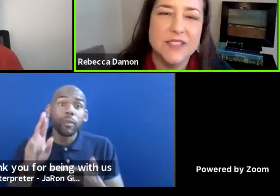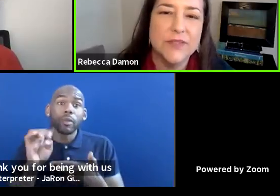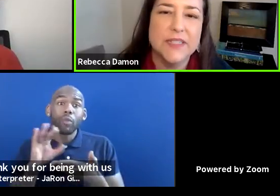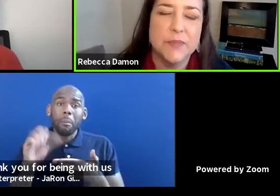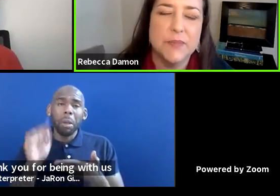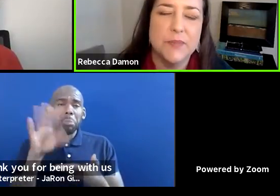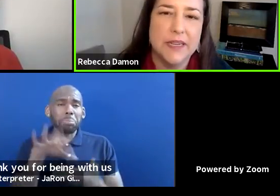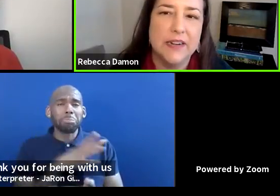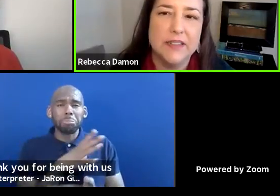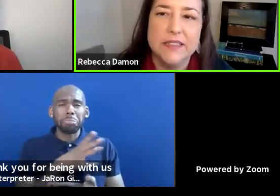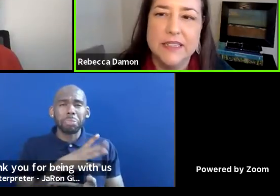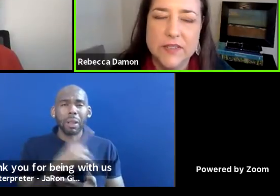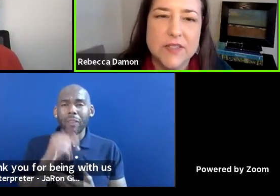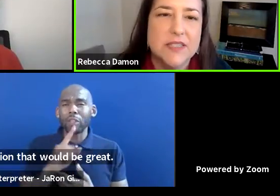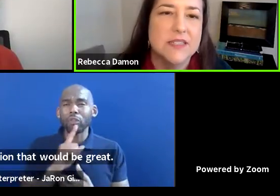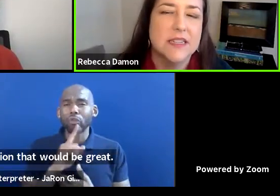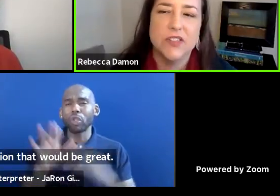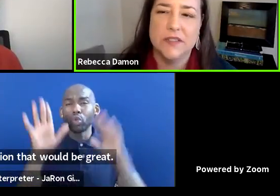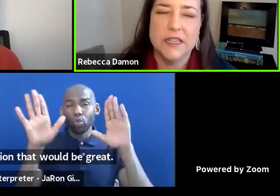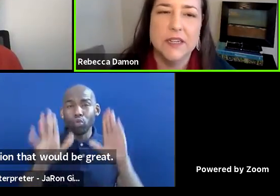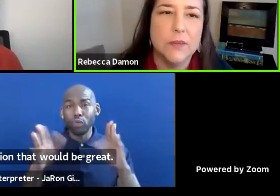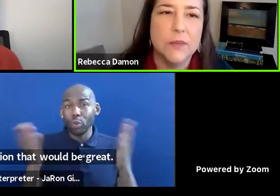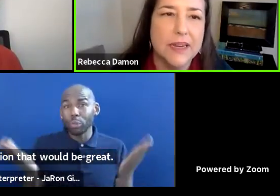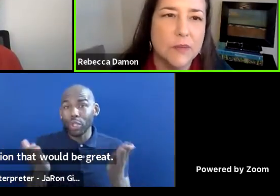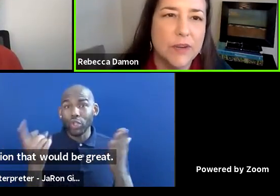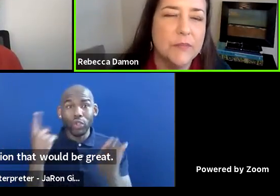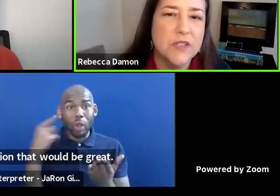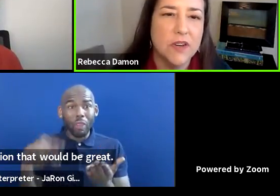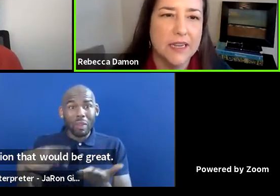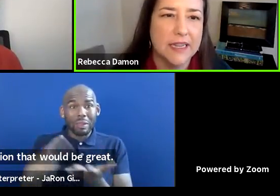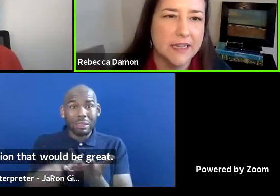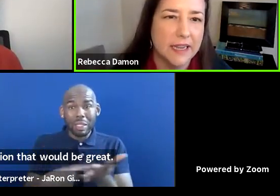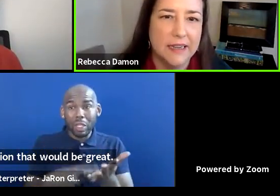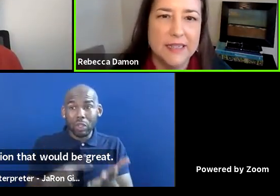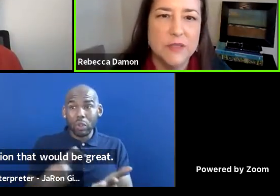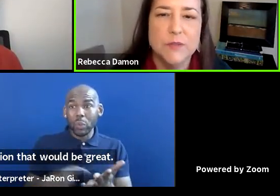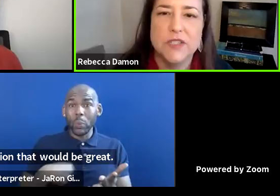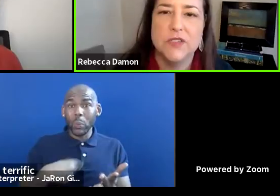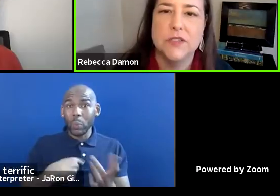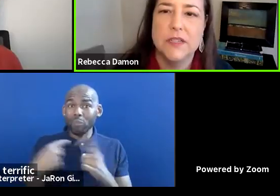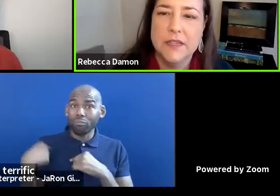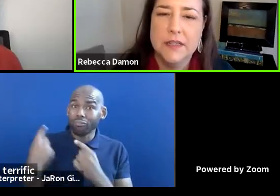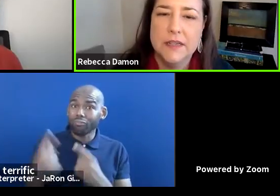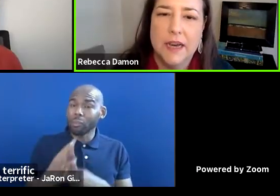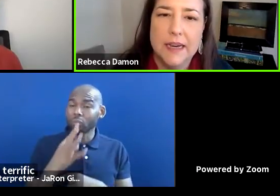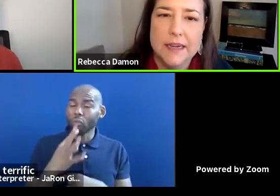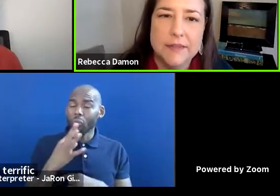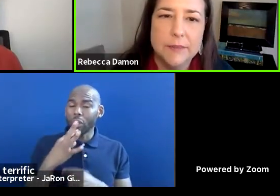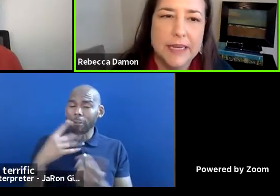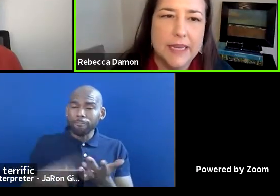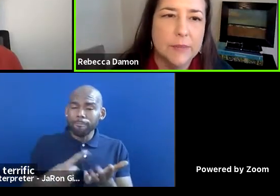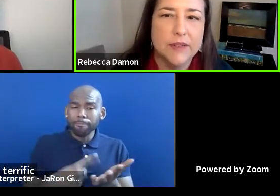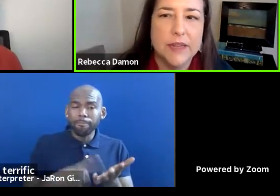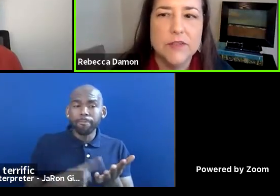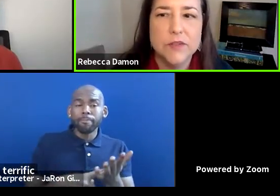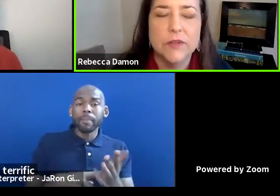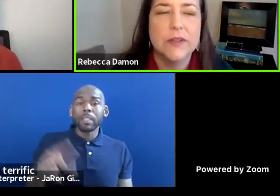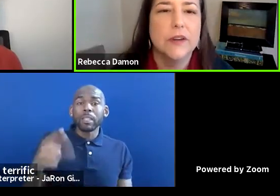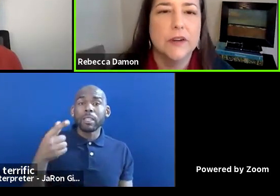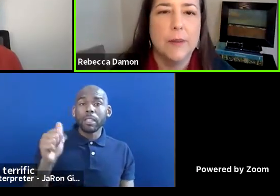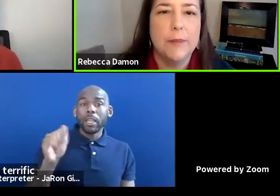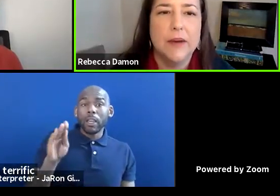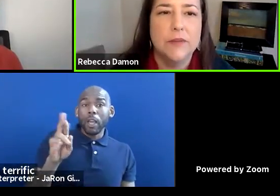It's terrific to be here and to hear this discussion. We've been talking, as was mentioned by Gabrielle and